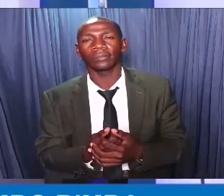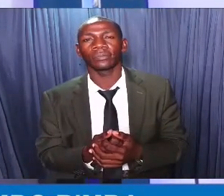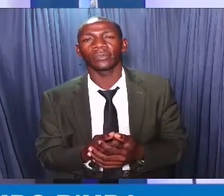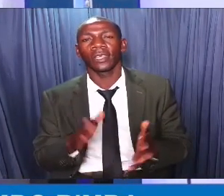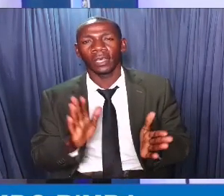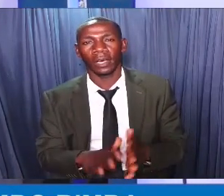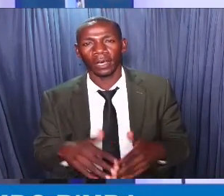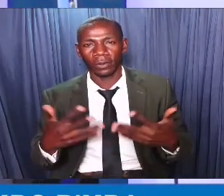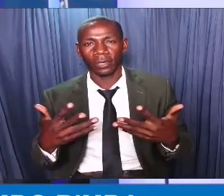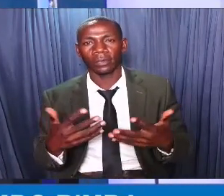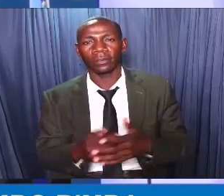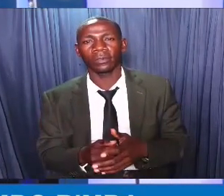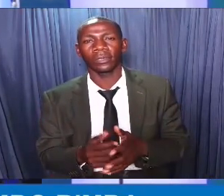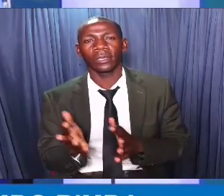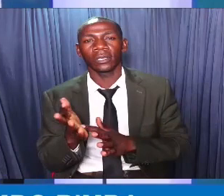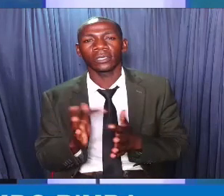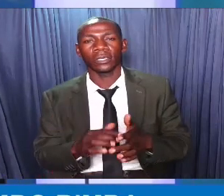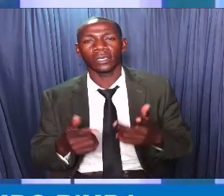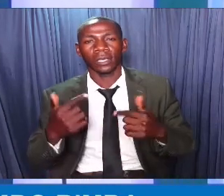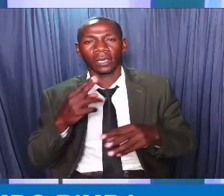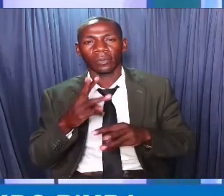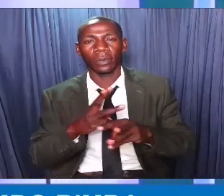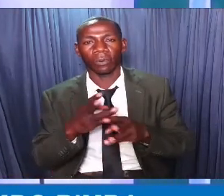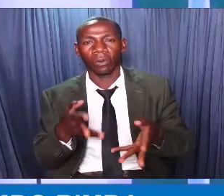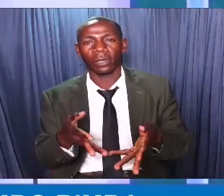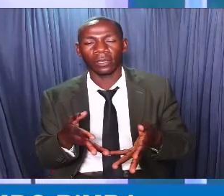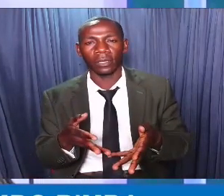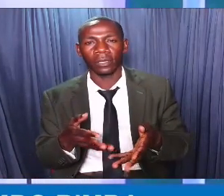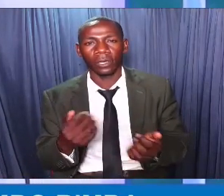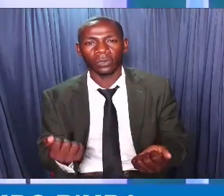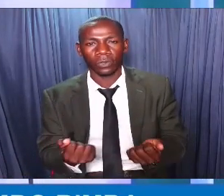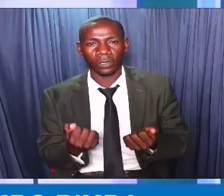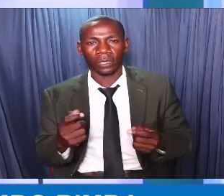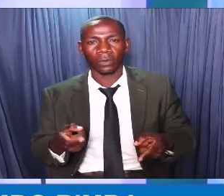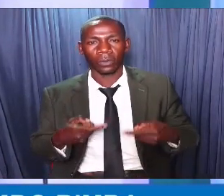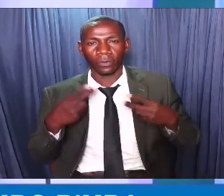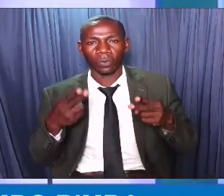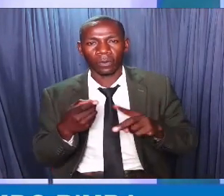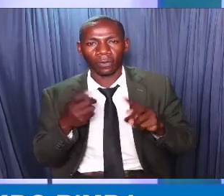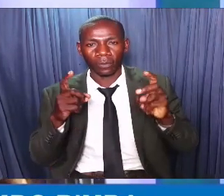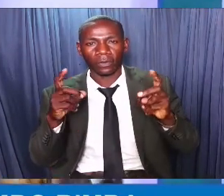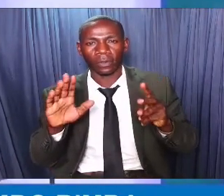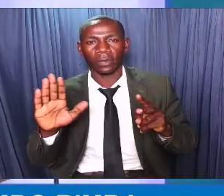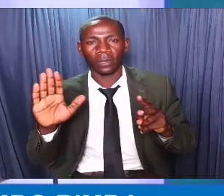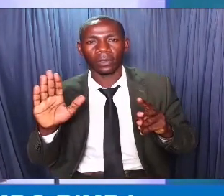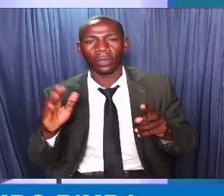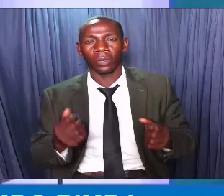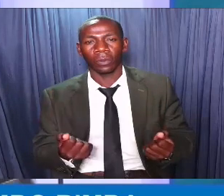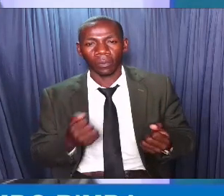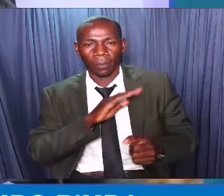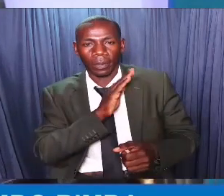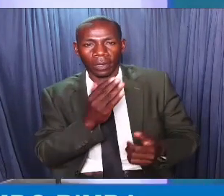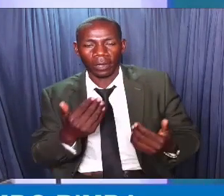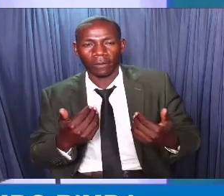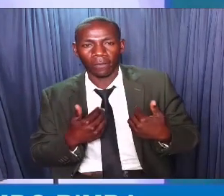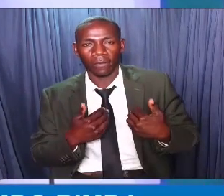Hallelujah. Hallelujah. Hallelujah. Na Yesu alikuja chini ya jua. And Jesus came under the sun. Kuokoa wanadamu na dhambi zao. To save men from their sins. Na uwezo anao. And he has